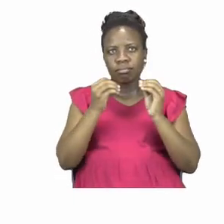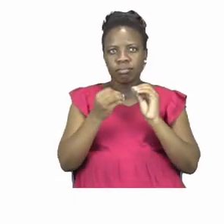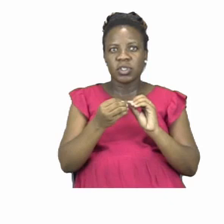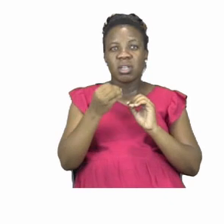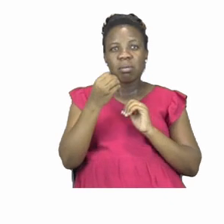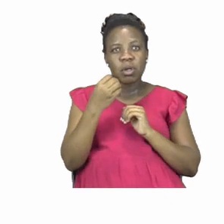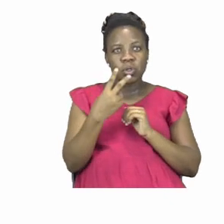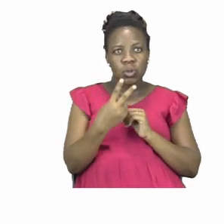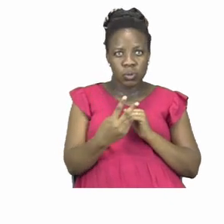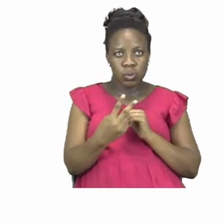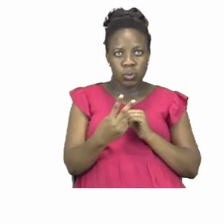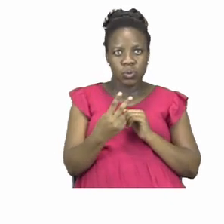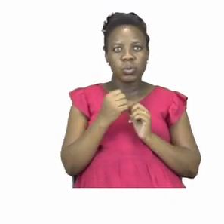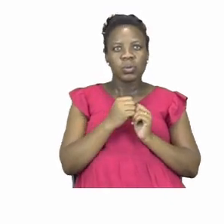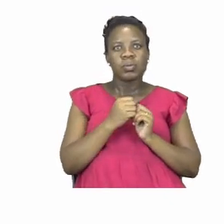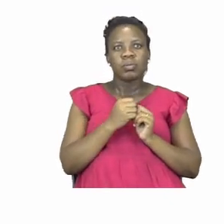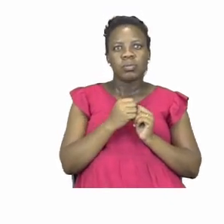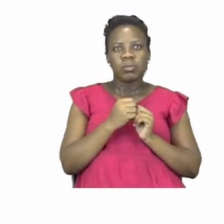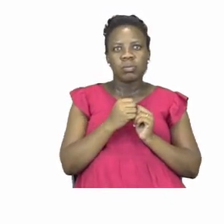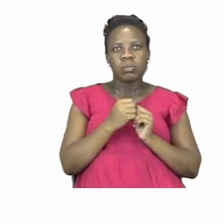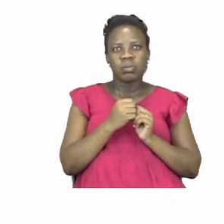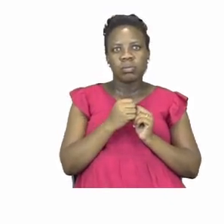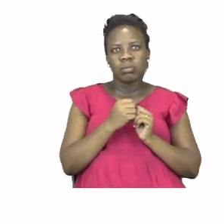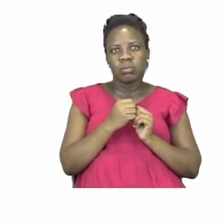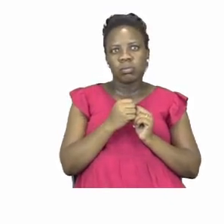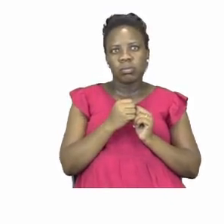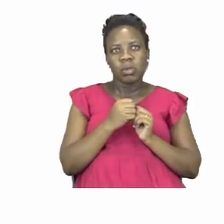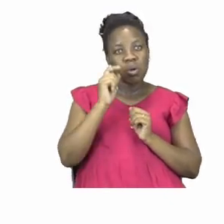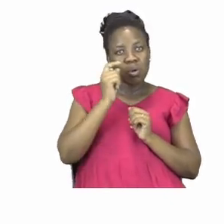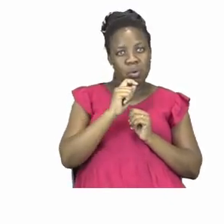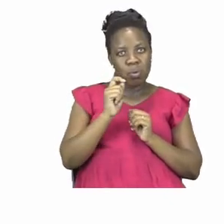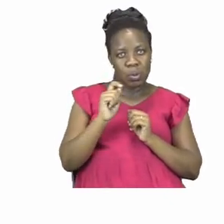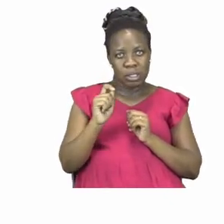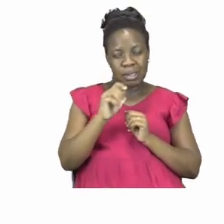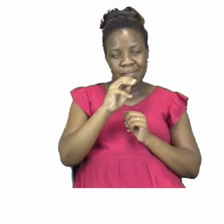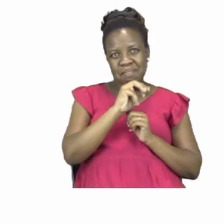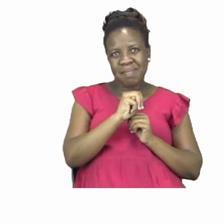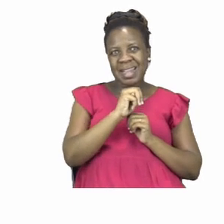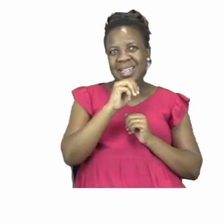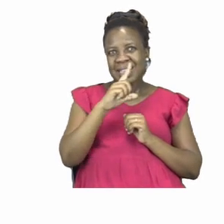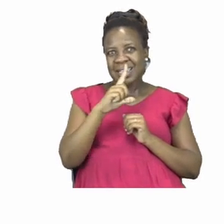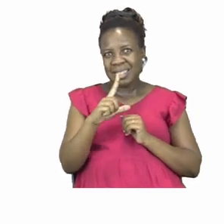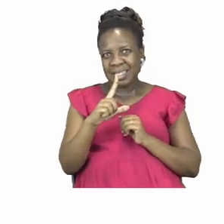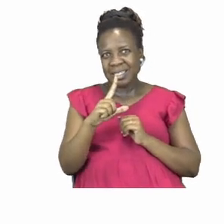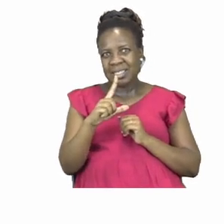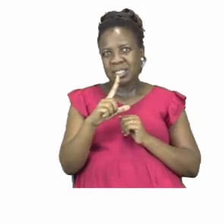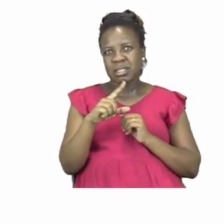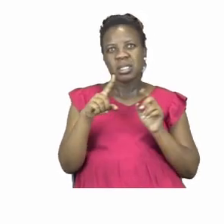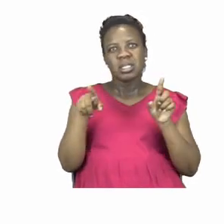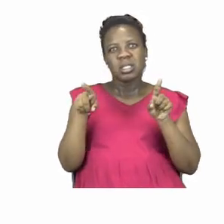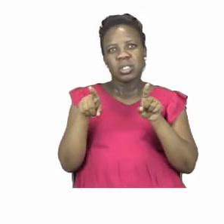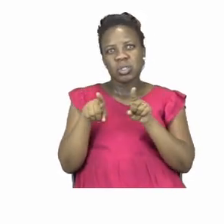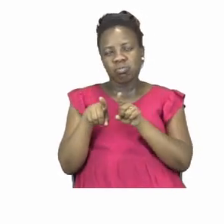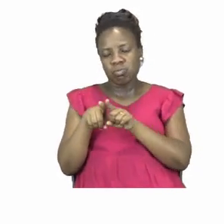job to make sure that you read and then write. For number 2A, they are asking for